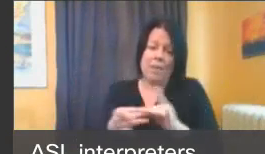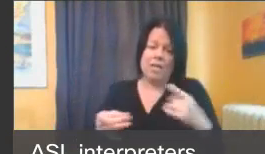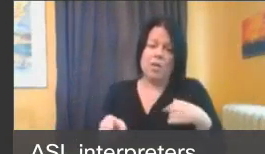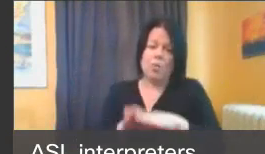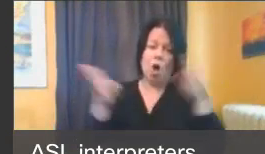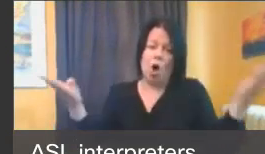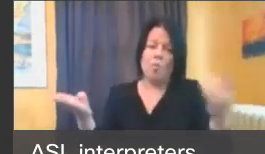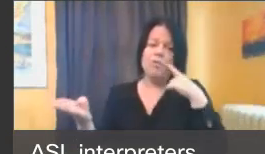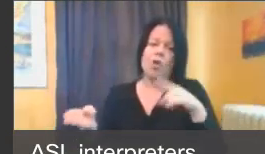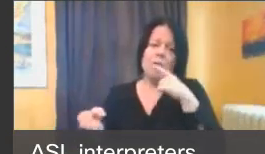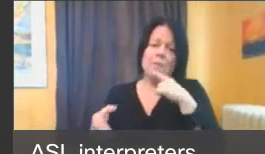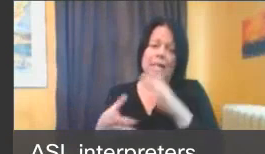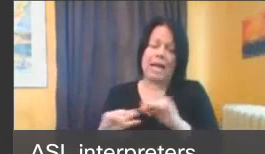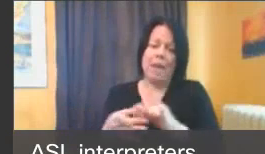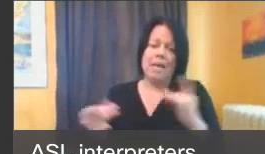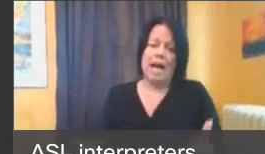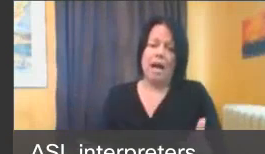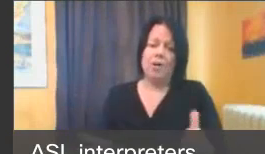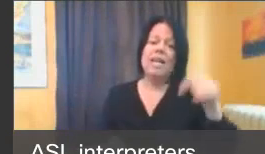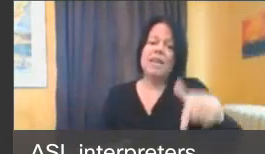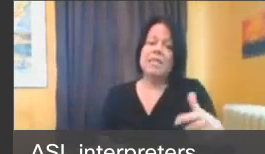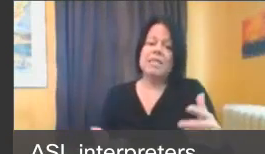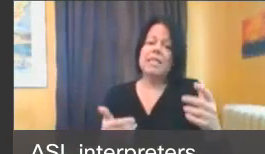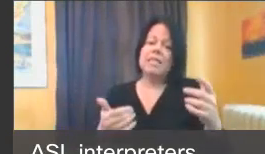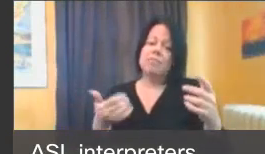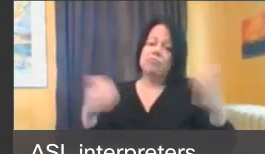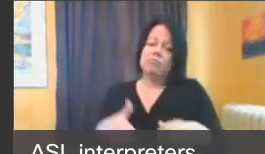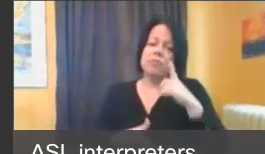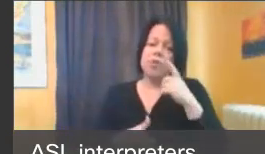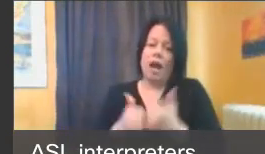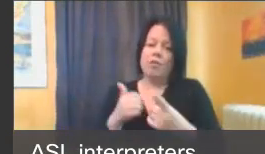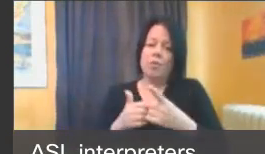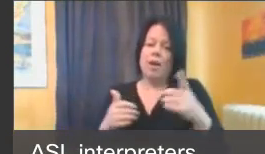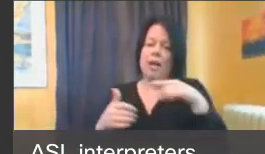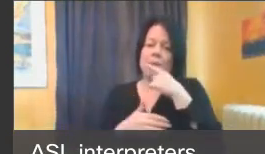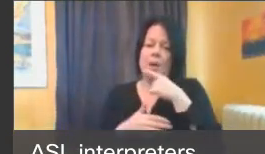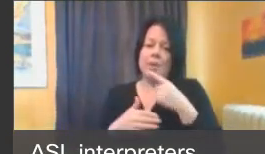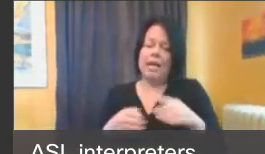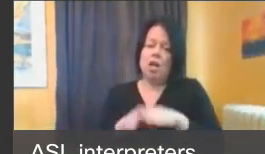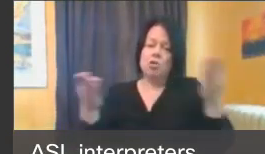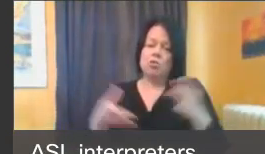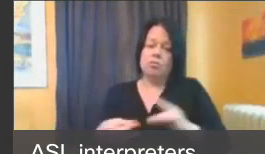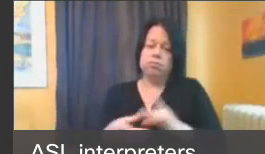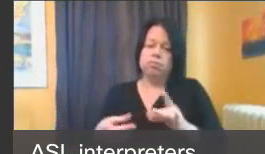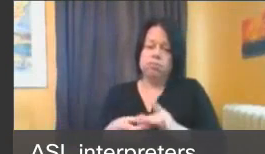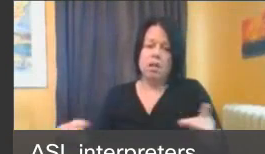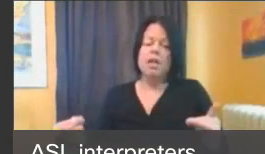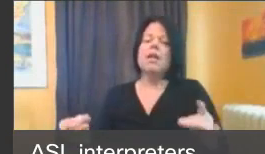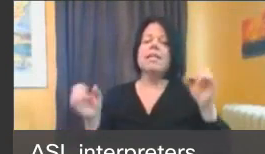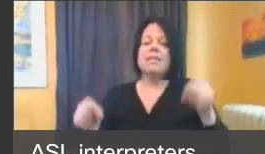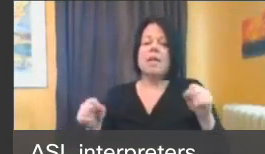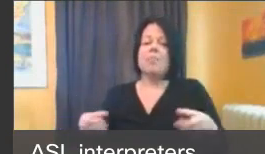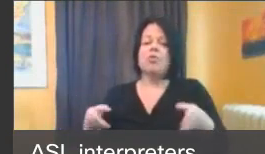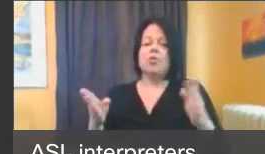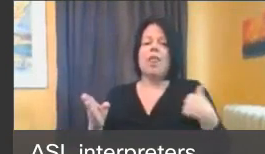meeting to public comment. This is an opportunity for members of the public to offer comments to the committee about the topic. In order to allow us